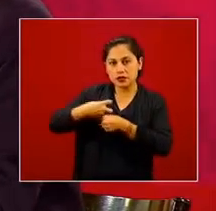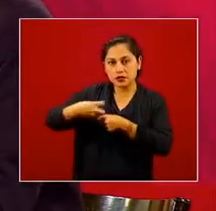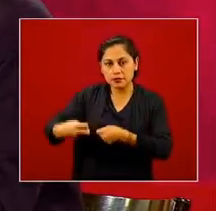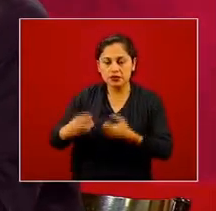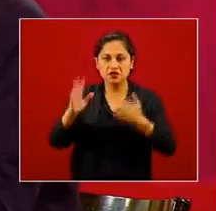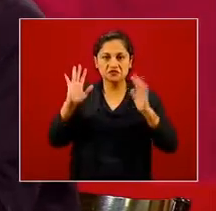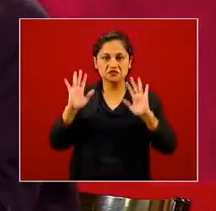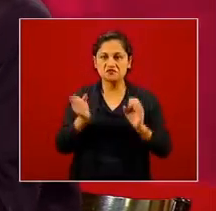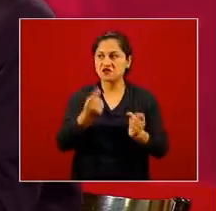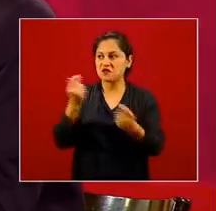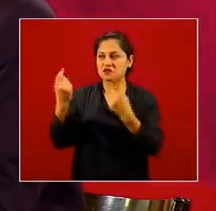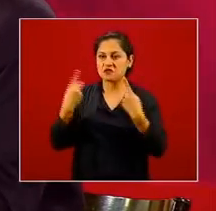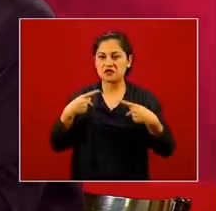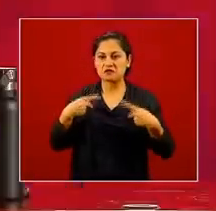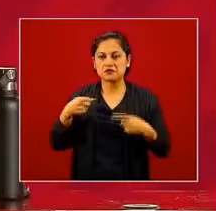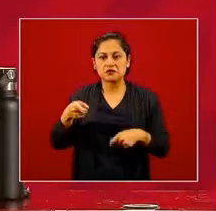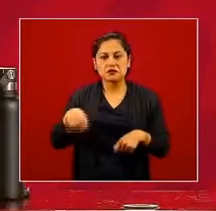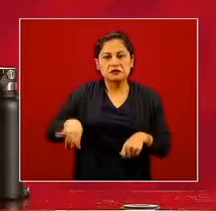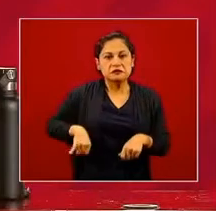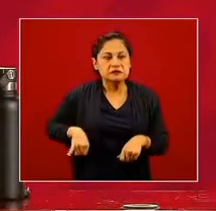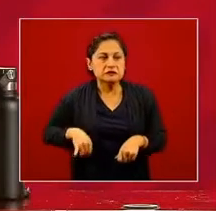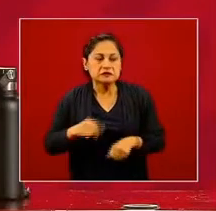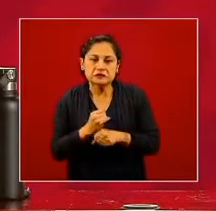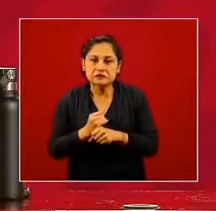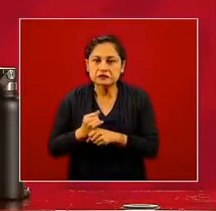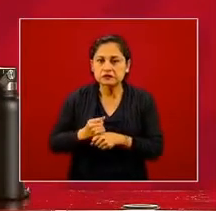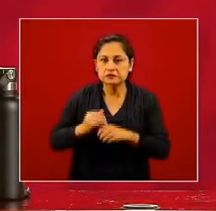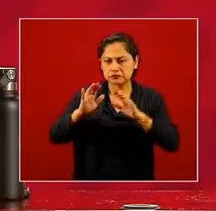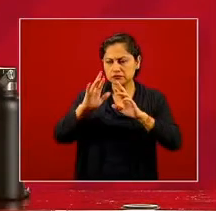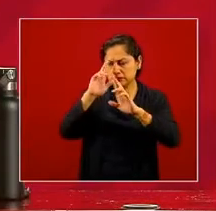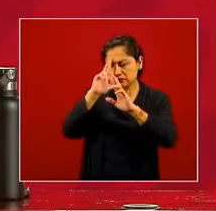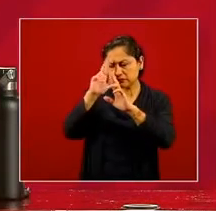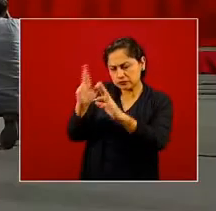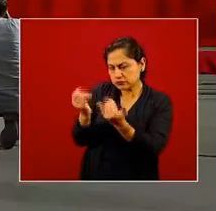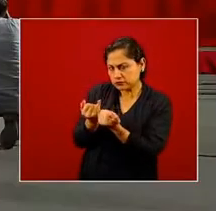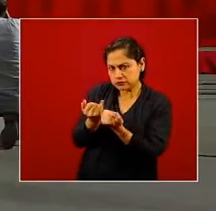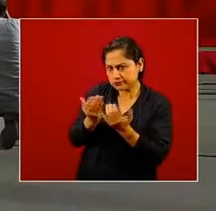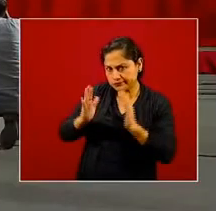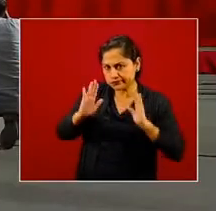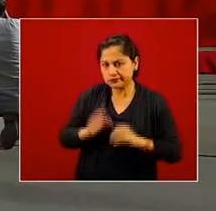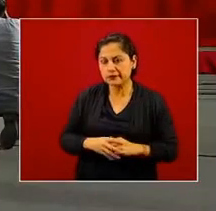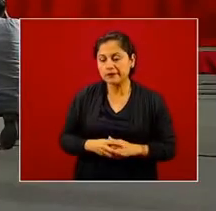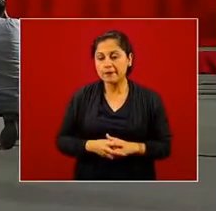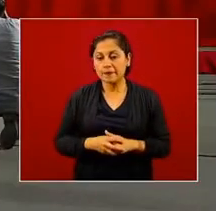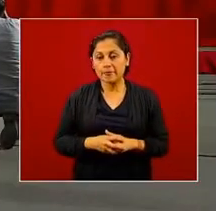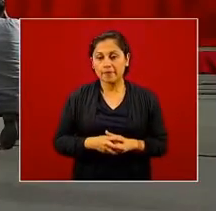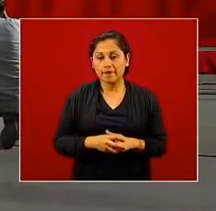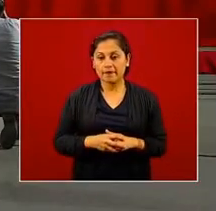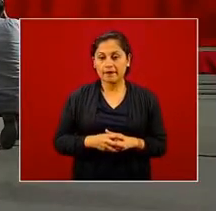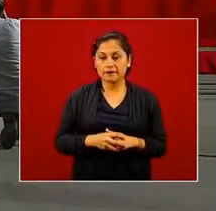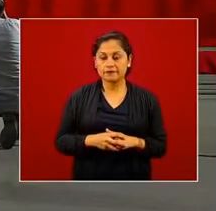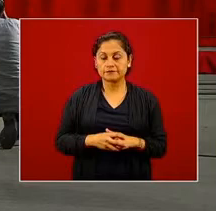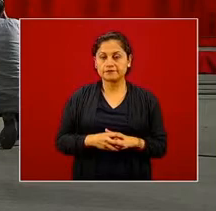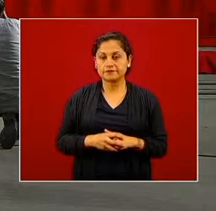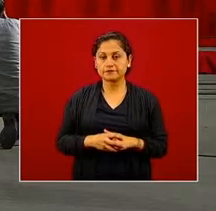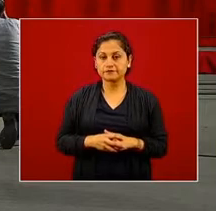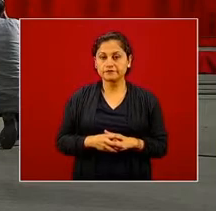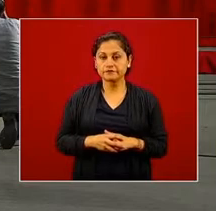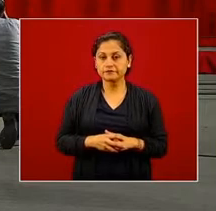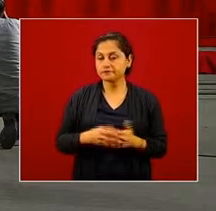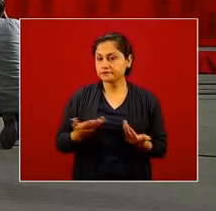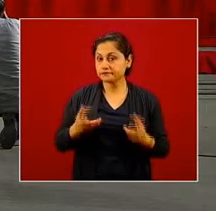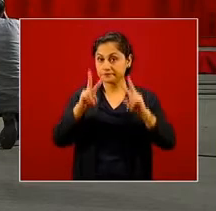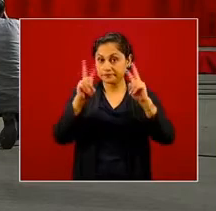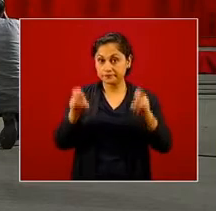curve. So for some reason, some people have some concerns, and of course, I want to show